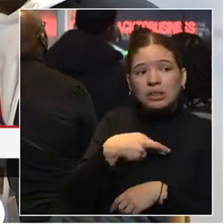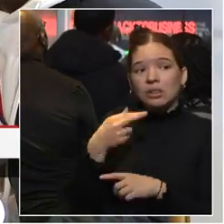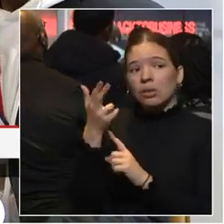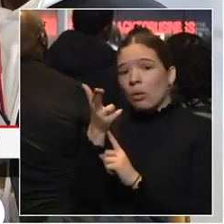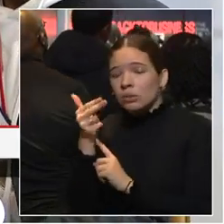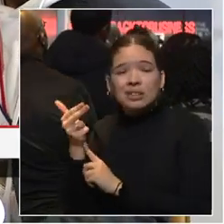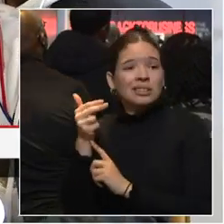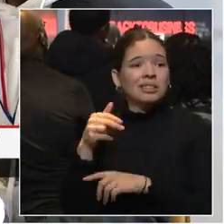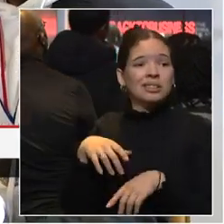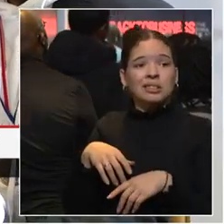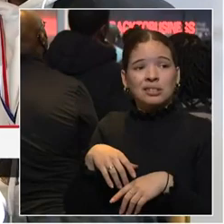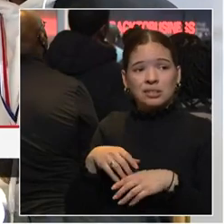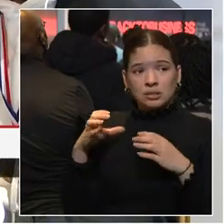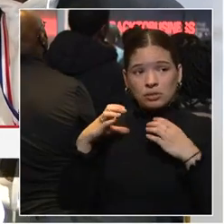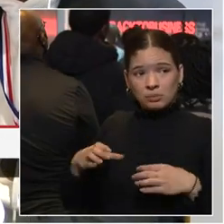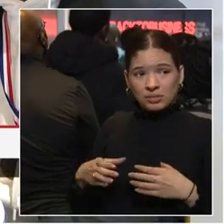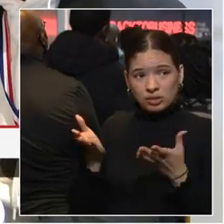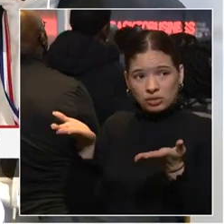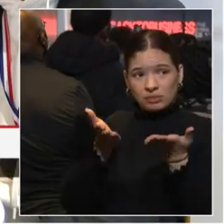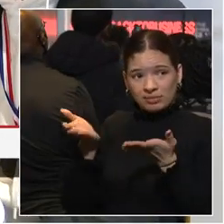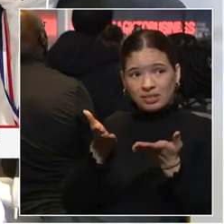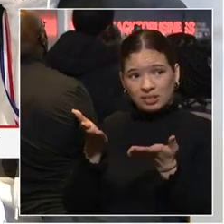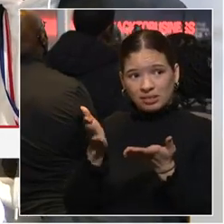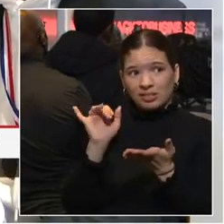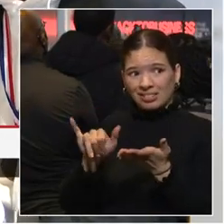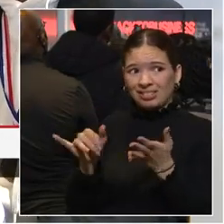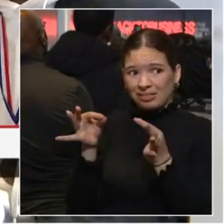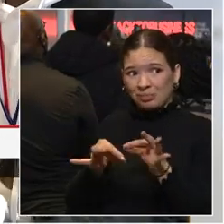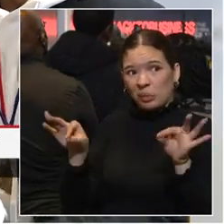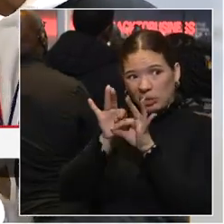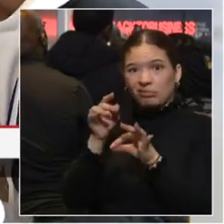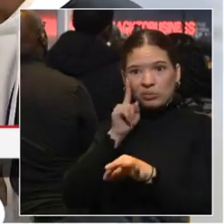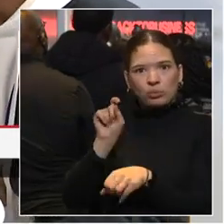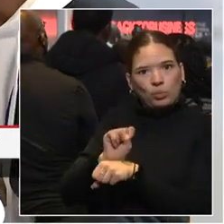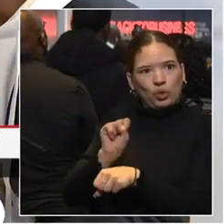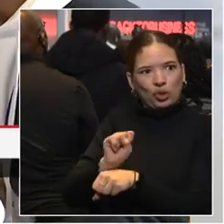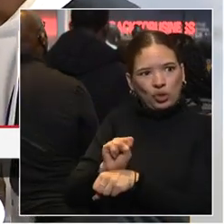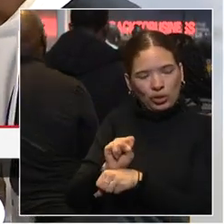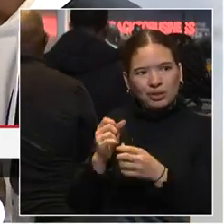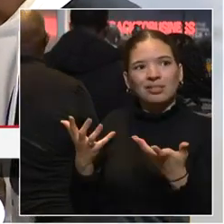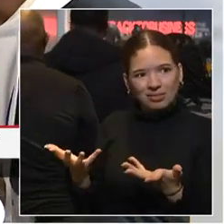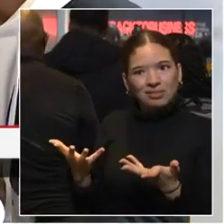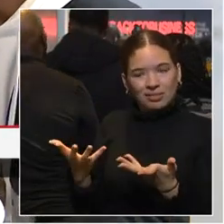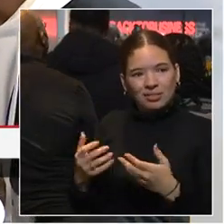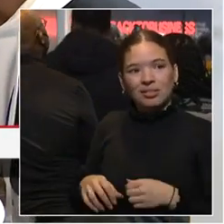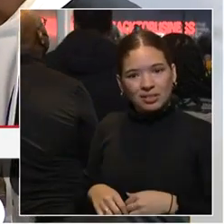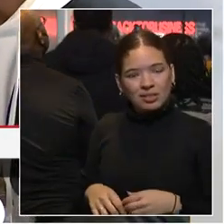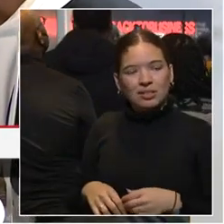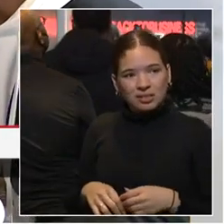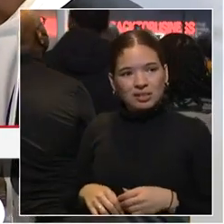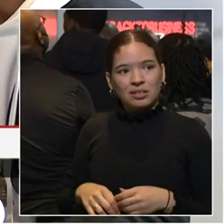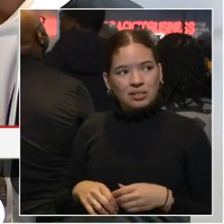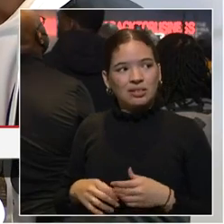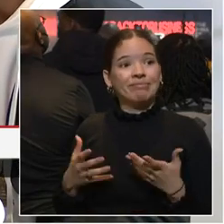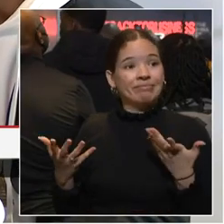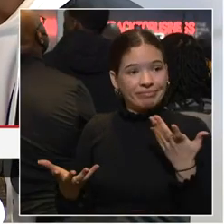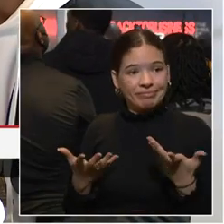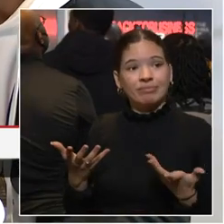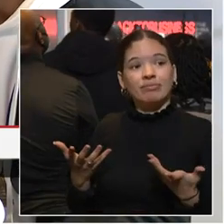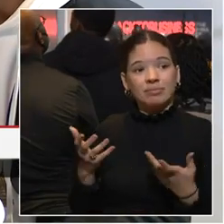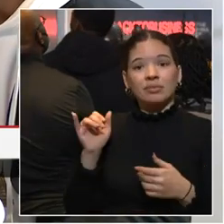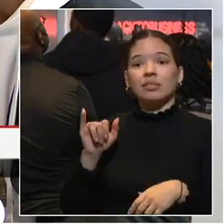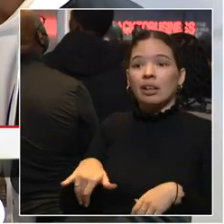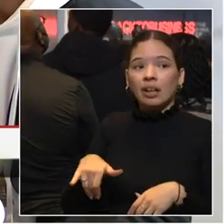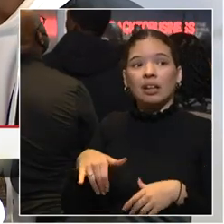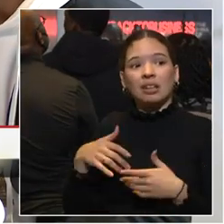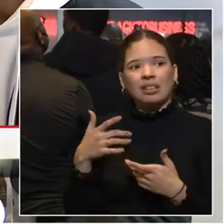their job, and oftentimes there will be, problems with those who are investing or customers of the business. So